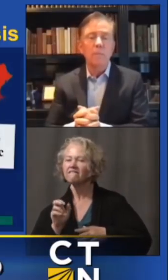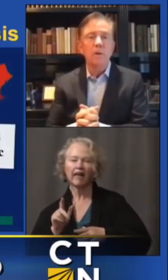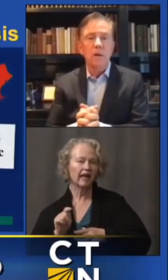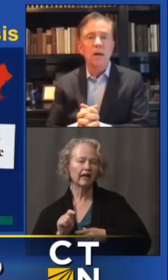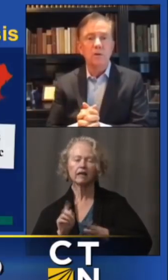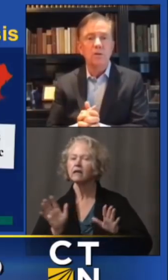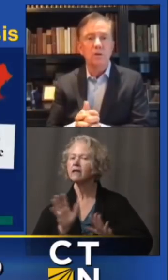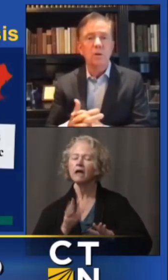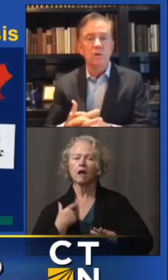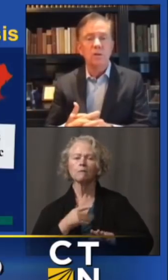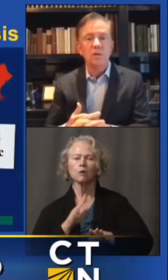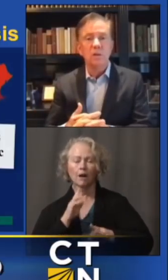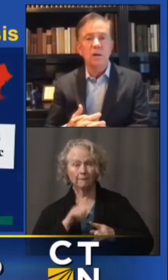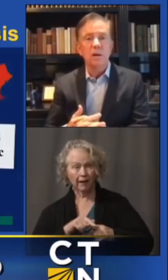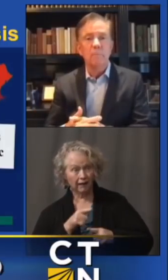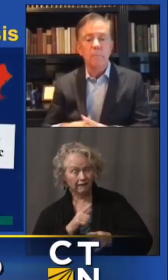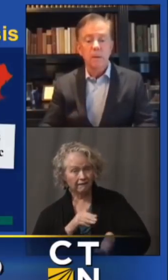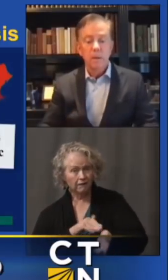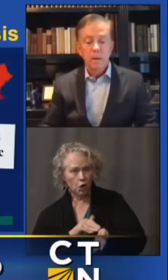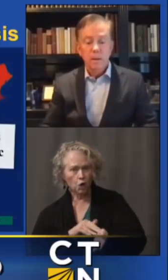keep our doctors and nurses